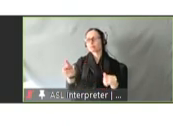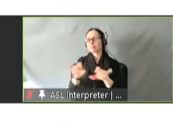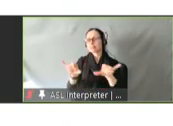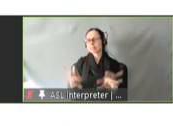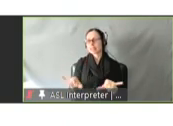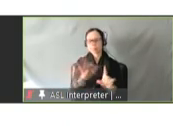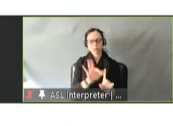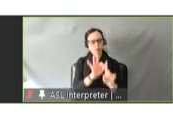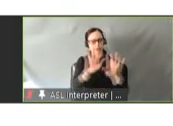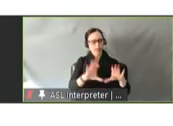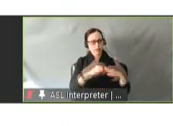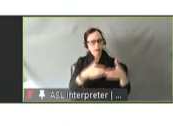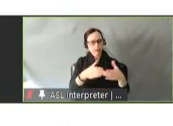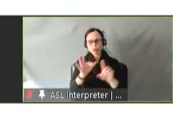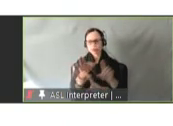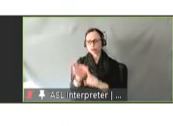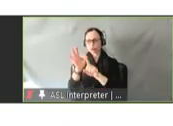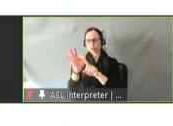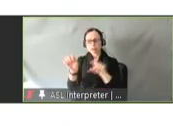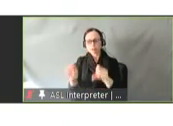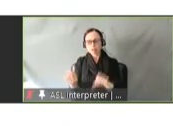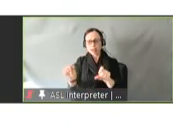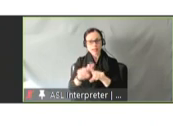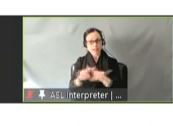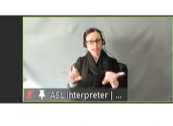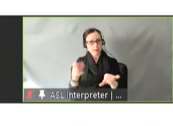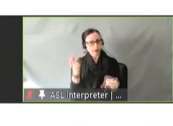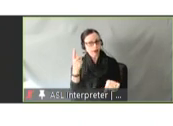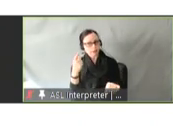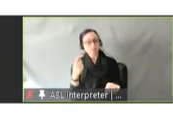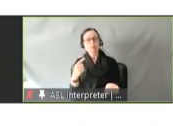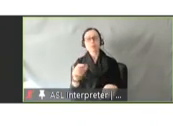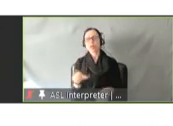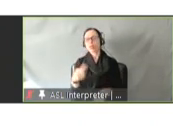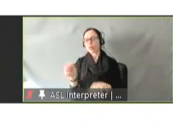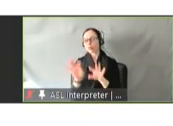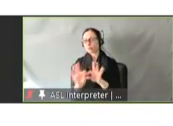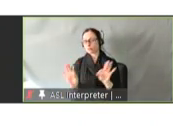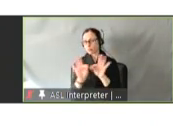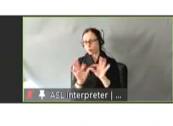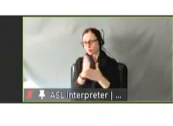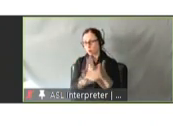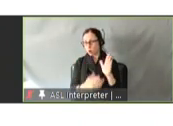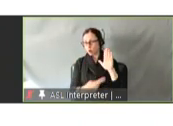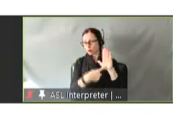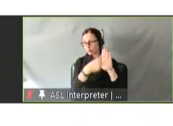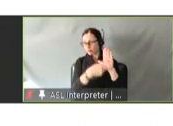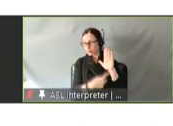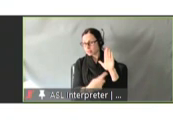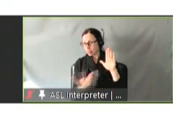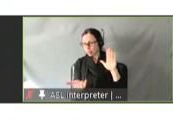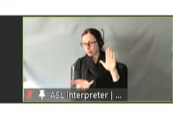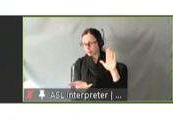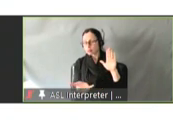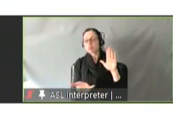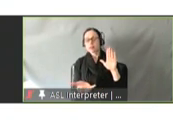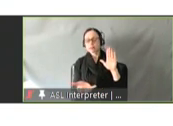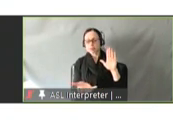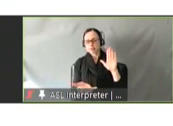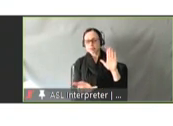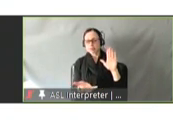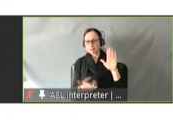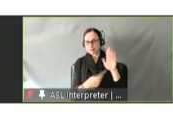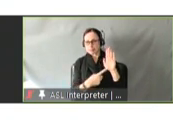and differing capabilities. But at the same time, I think the other important aspect of this slide is that, to take a moment